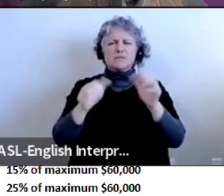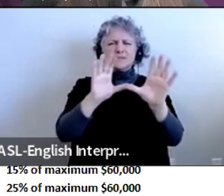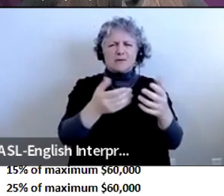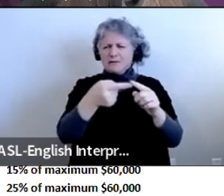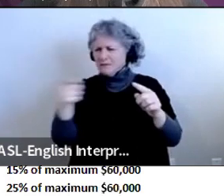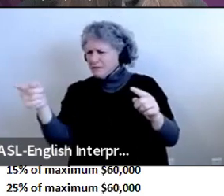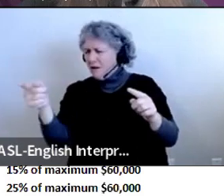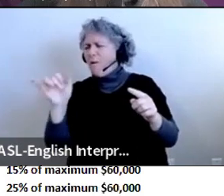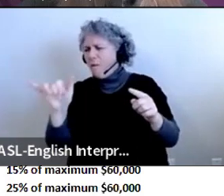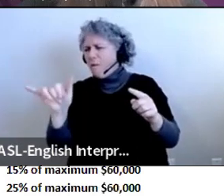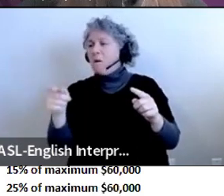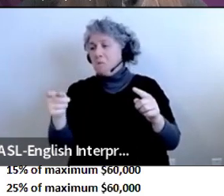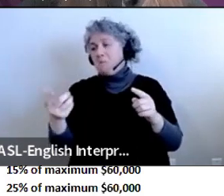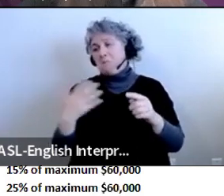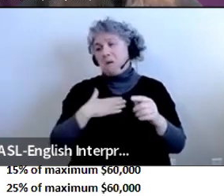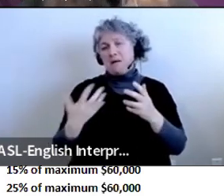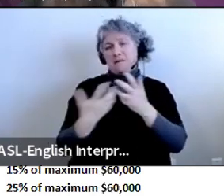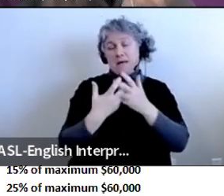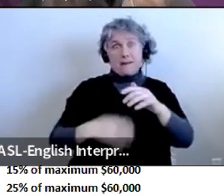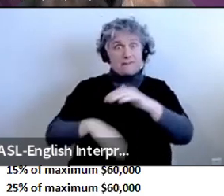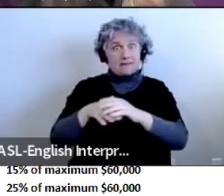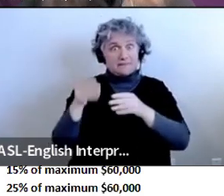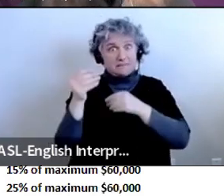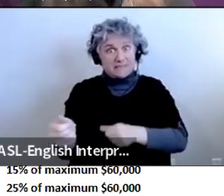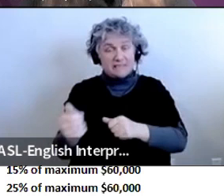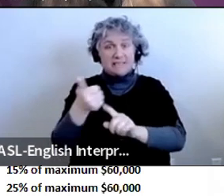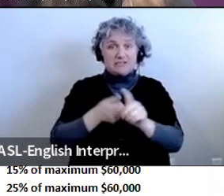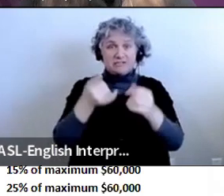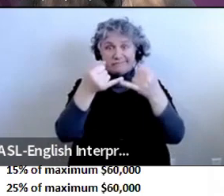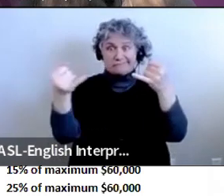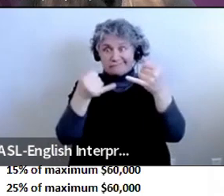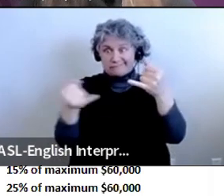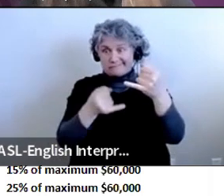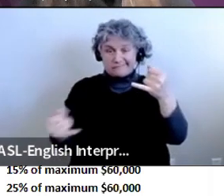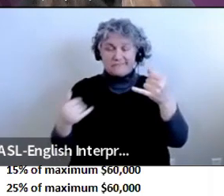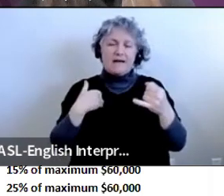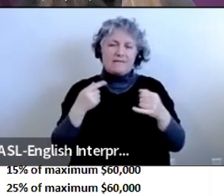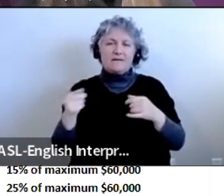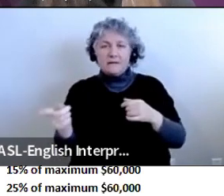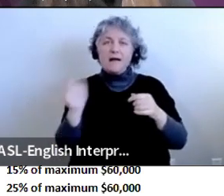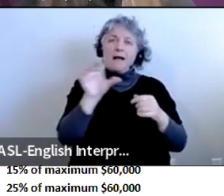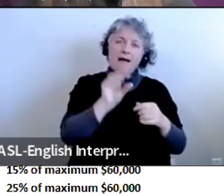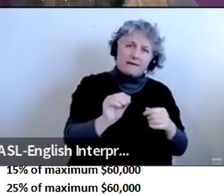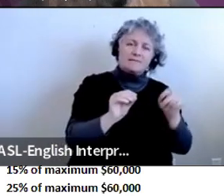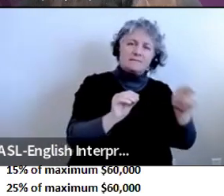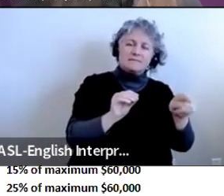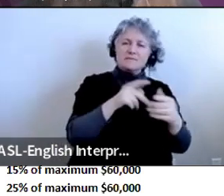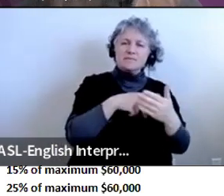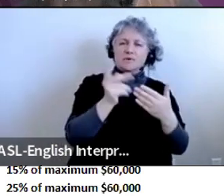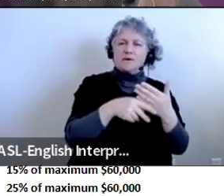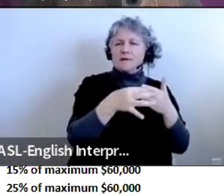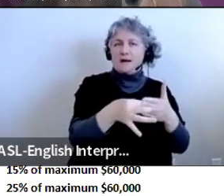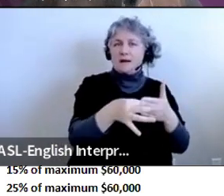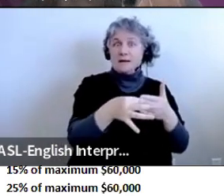on particular categories, which you can also find in our program guide. So if you've reviewed that guide, you'll know that